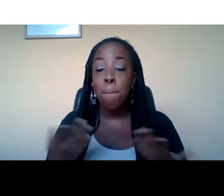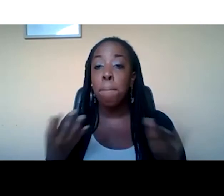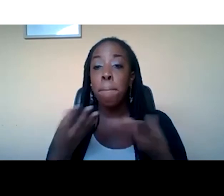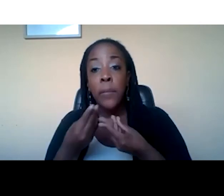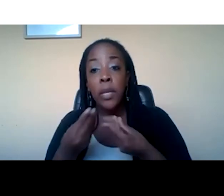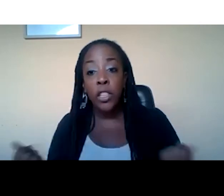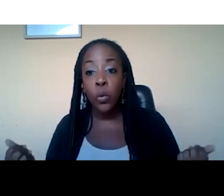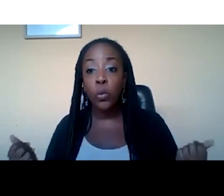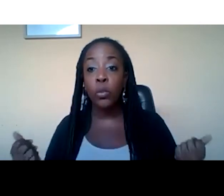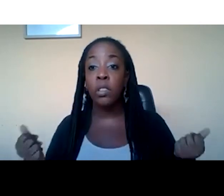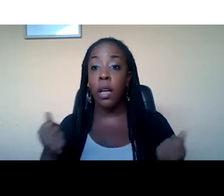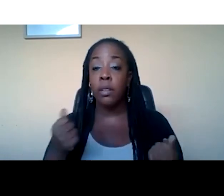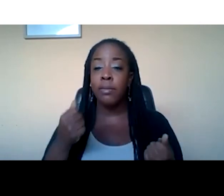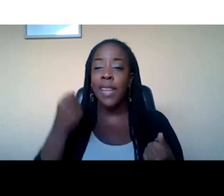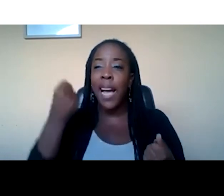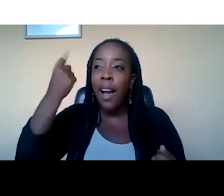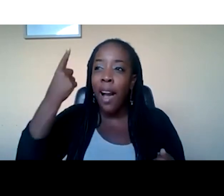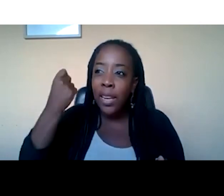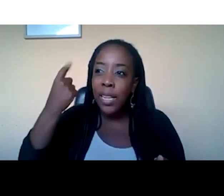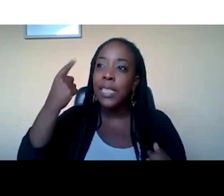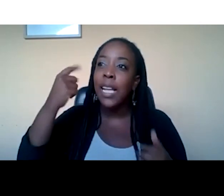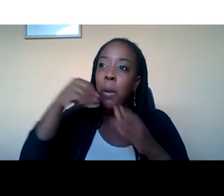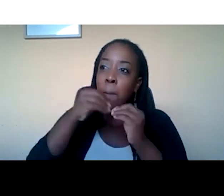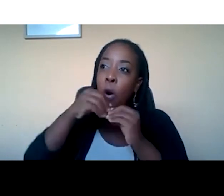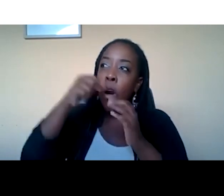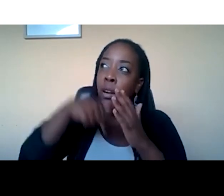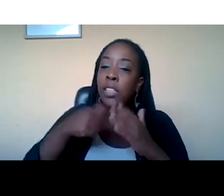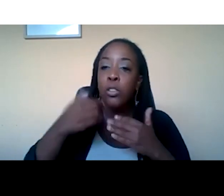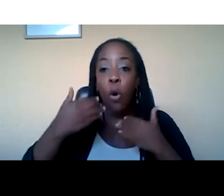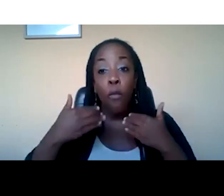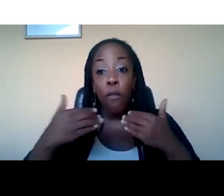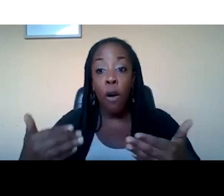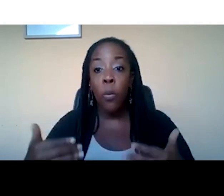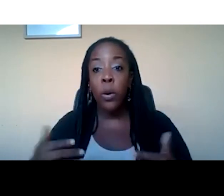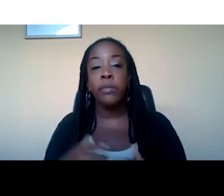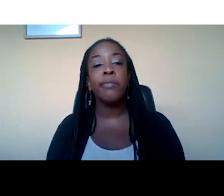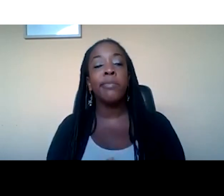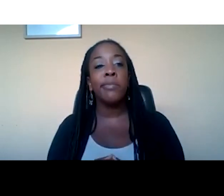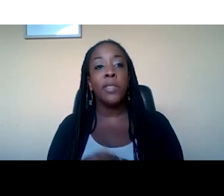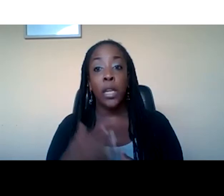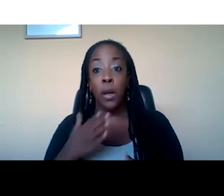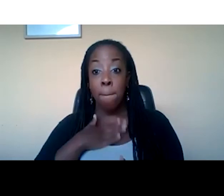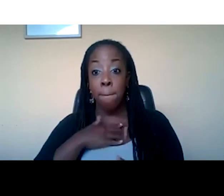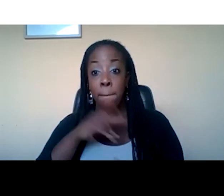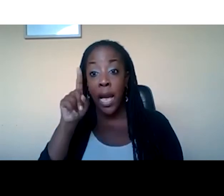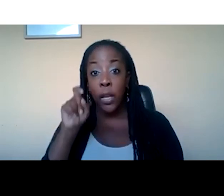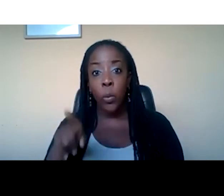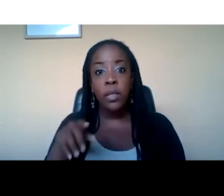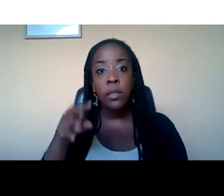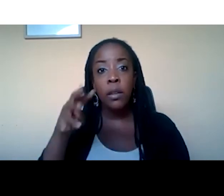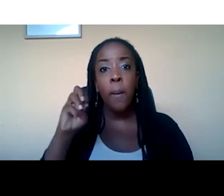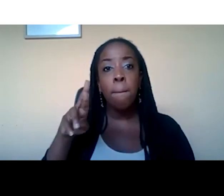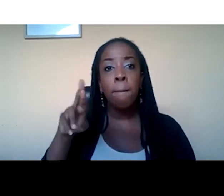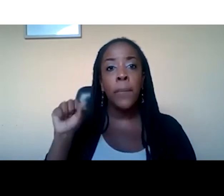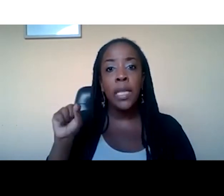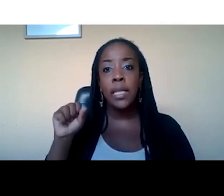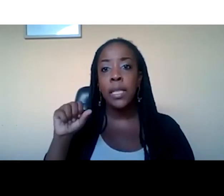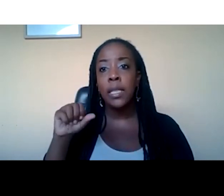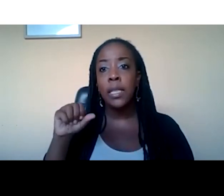resolution and better understanding in terms of going forward. My question is to Mrs. Charmaine